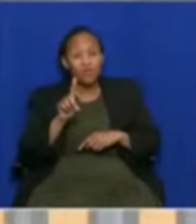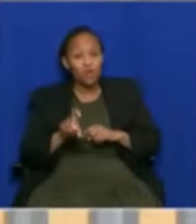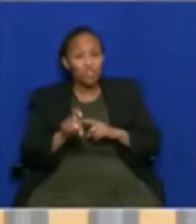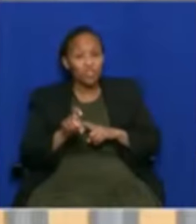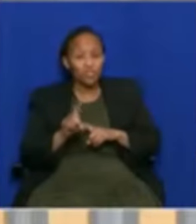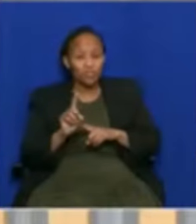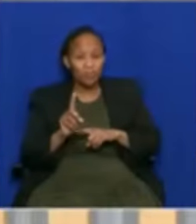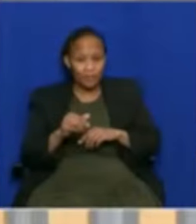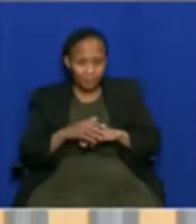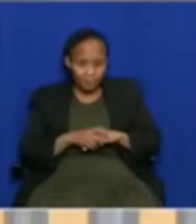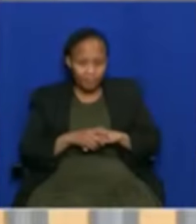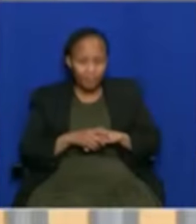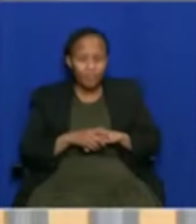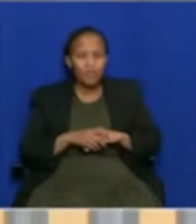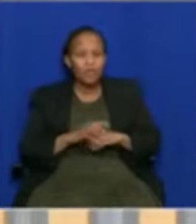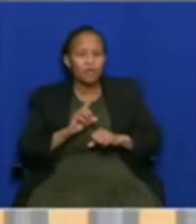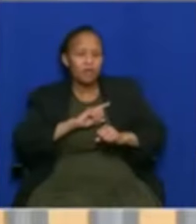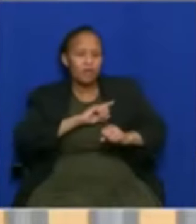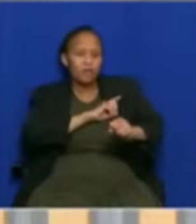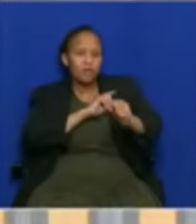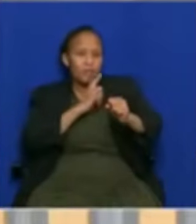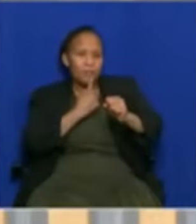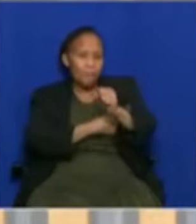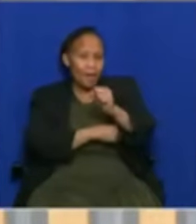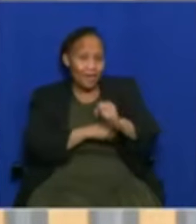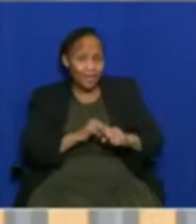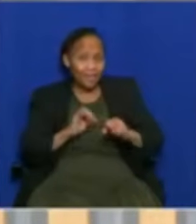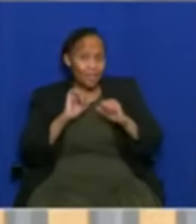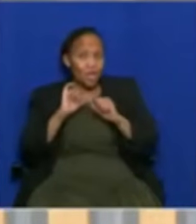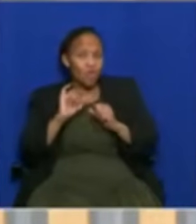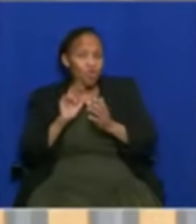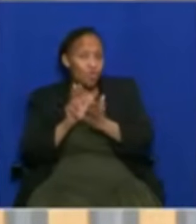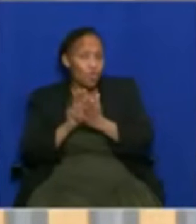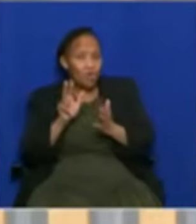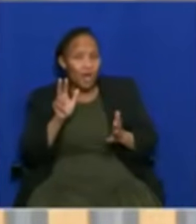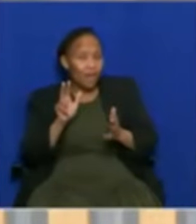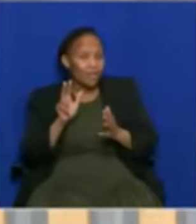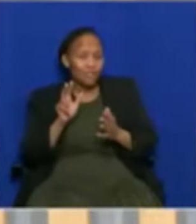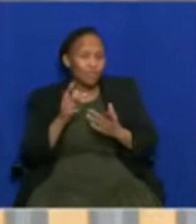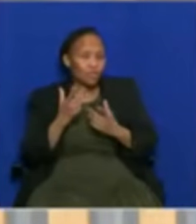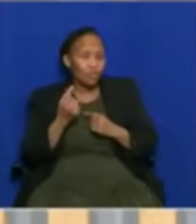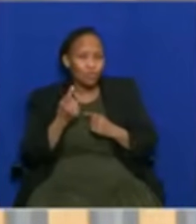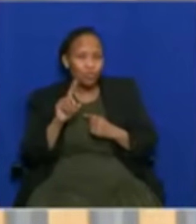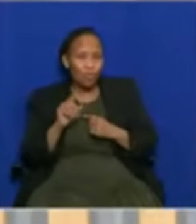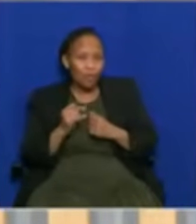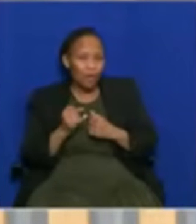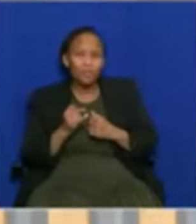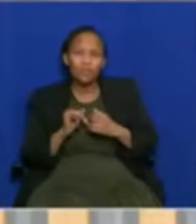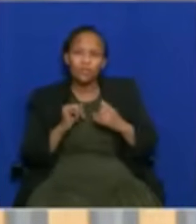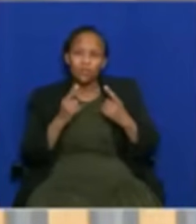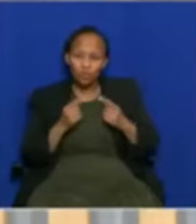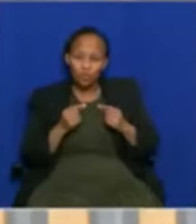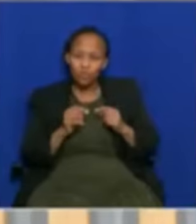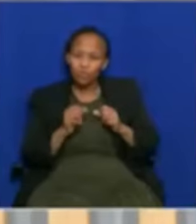mandate authorizes you to make that kind of pronouncement and flag it as a problem?